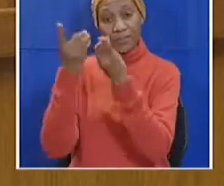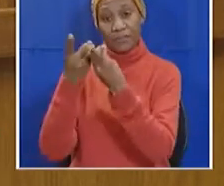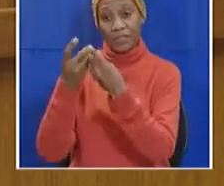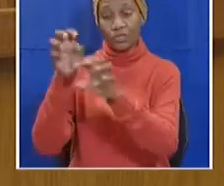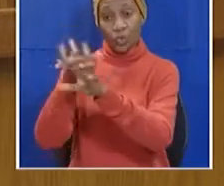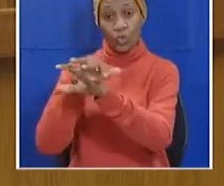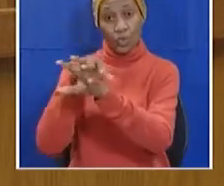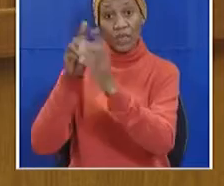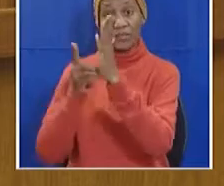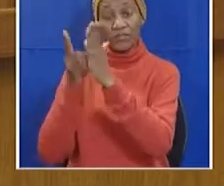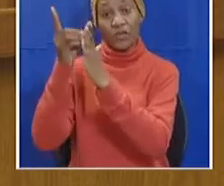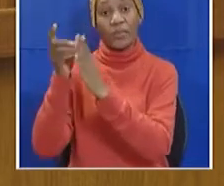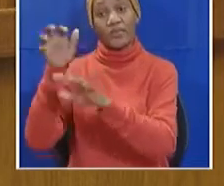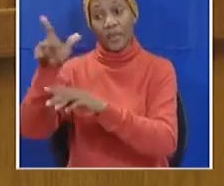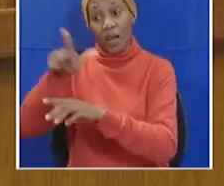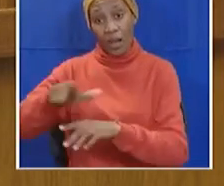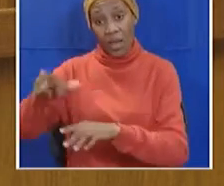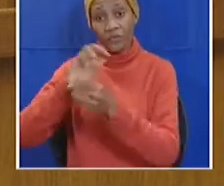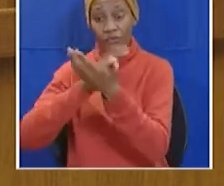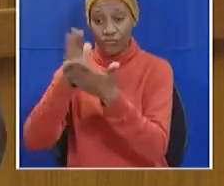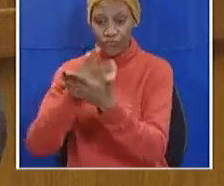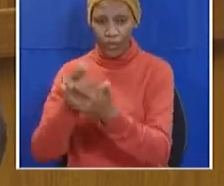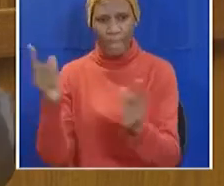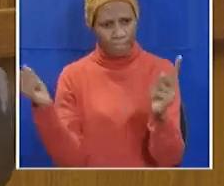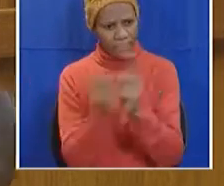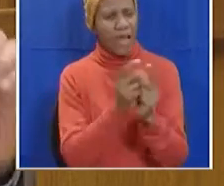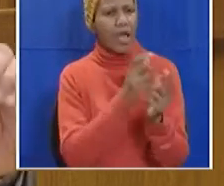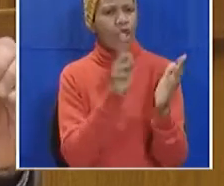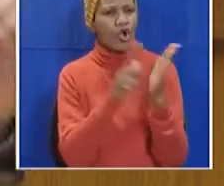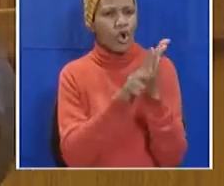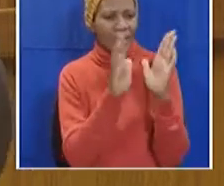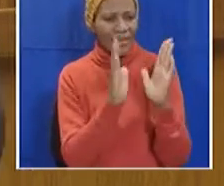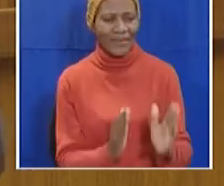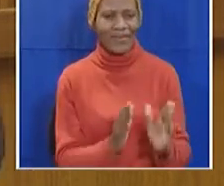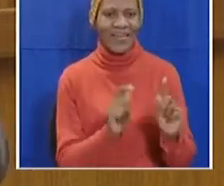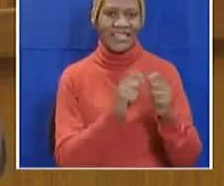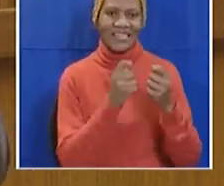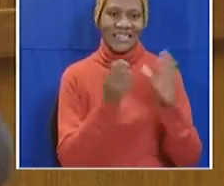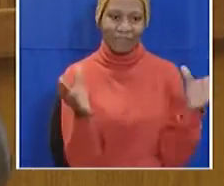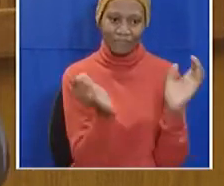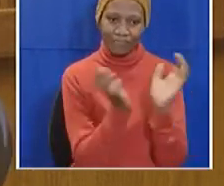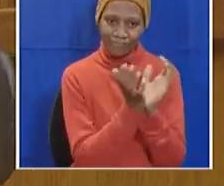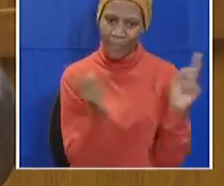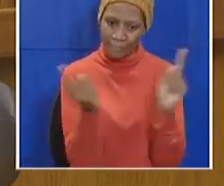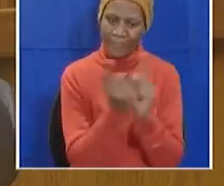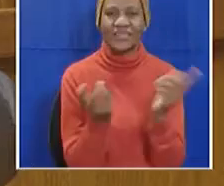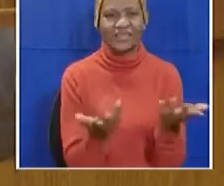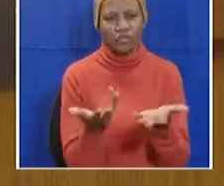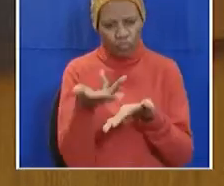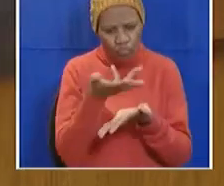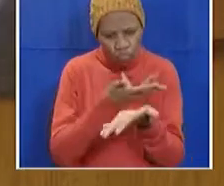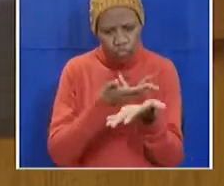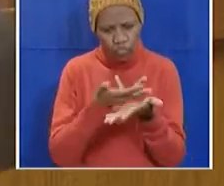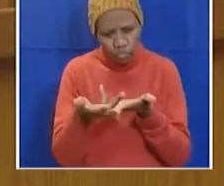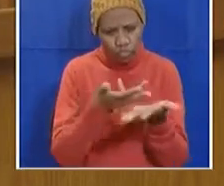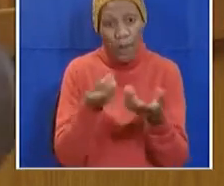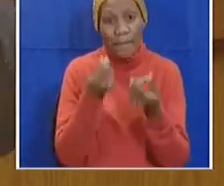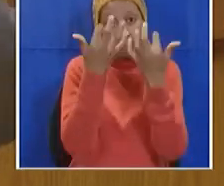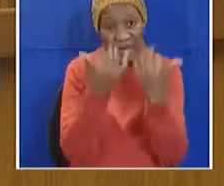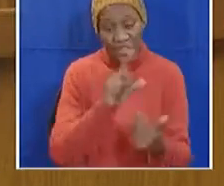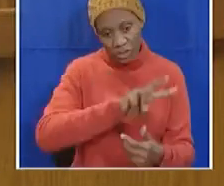Land Reform to a private firm of attorneys to provide representation in land-related matters be transferred from